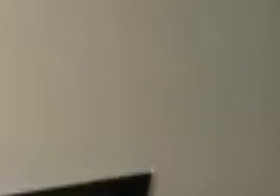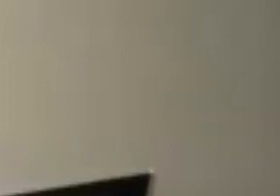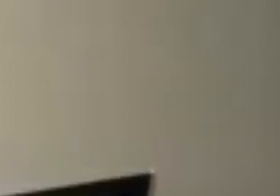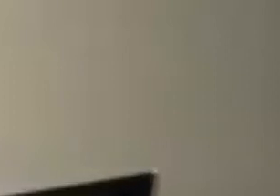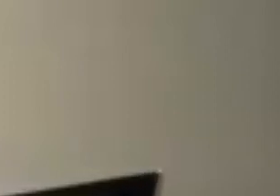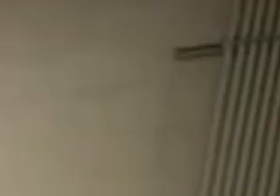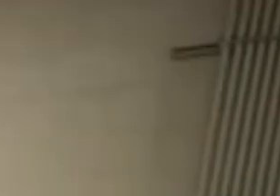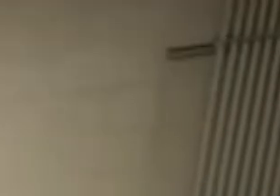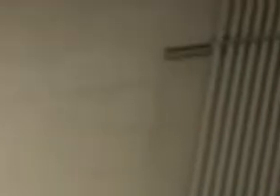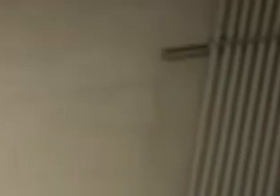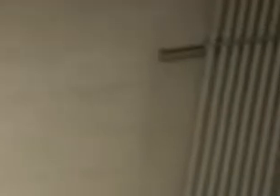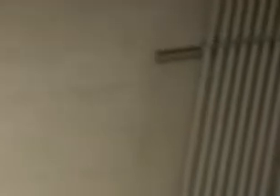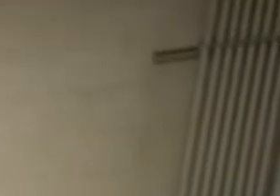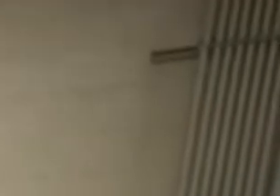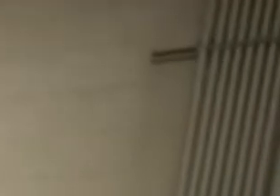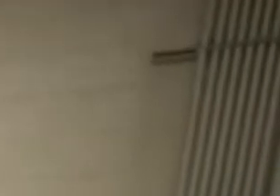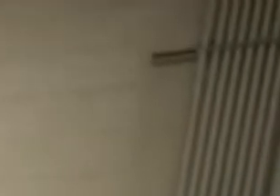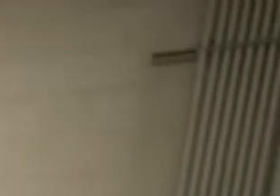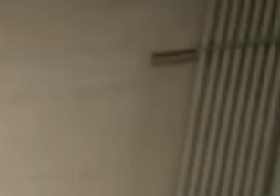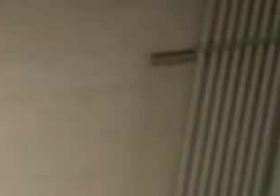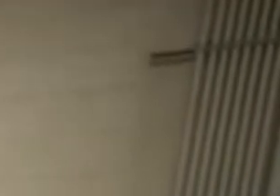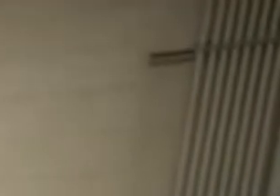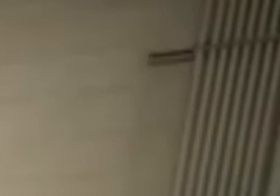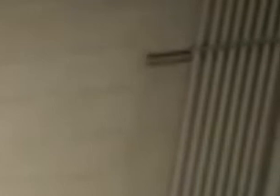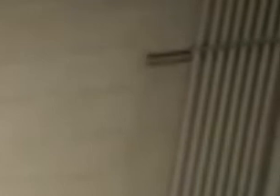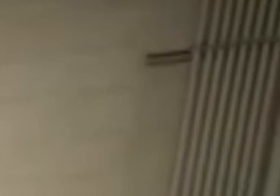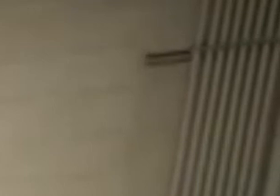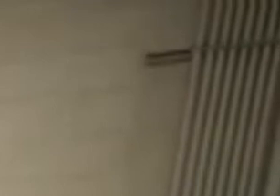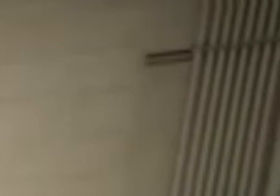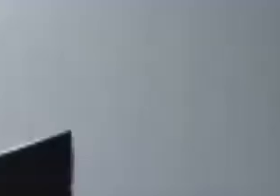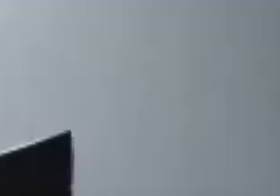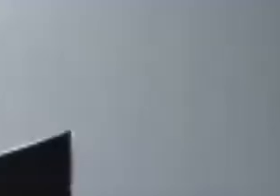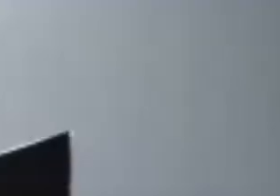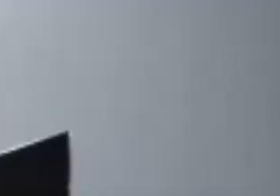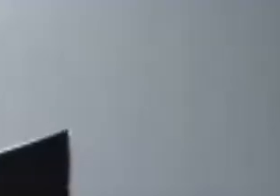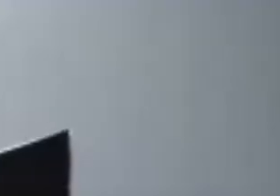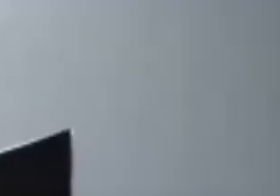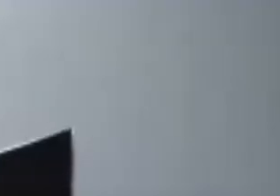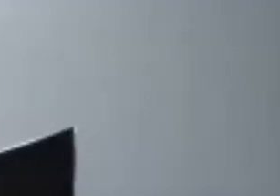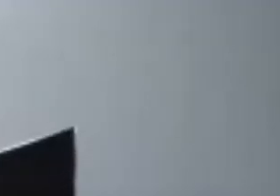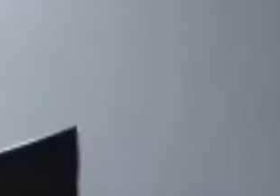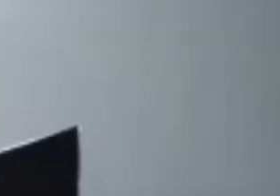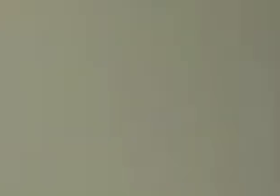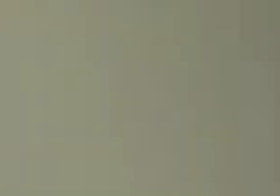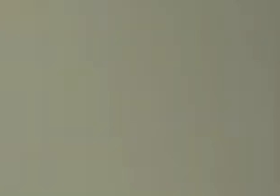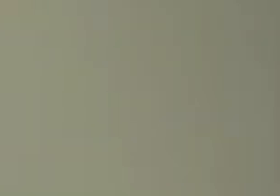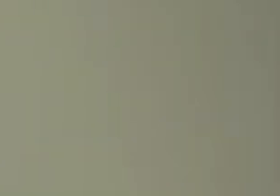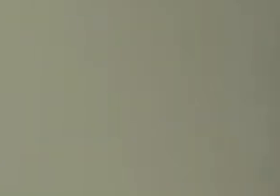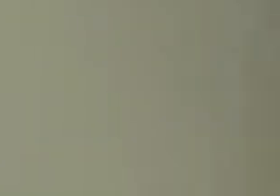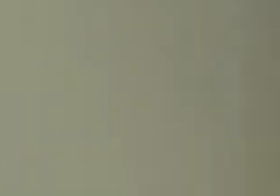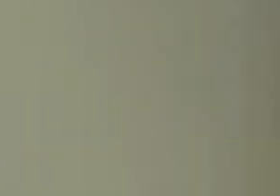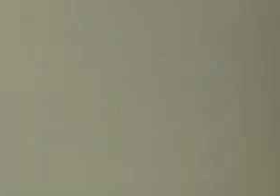leg ergometers, as if the crank arms were mechanically connected. The device structure is based on articulating arms that